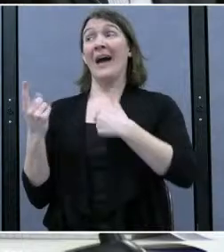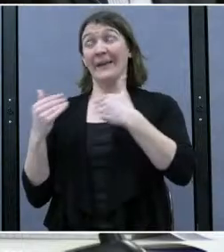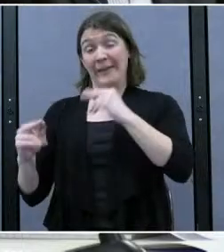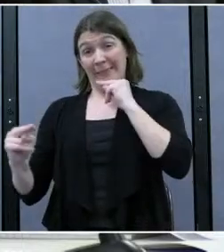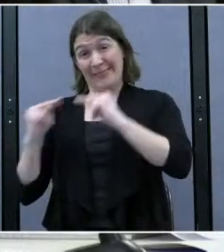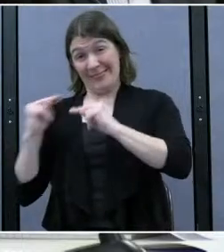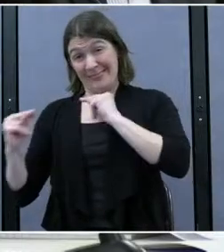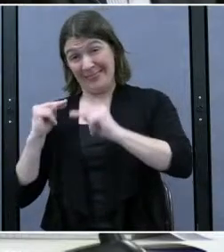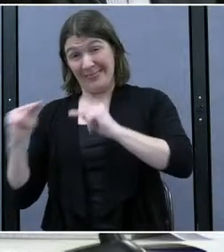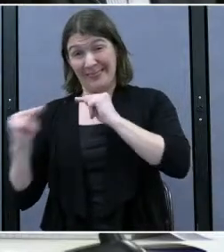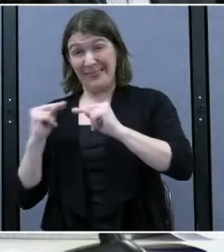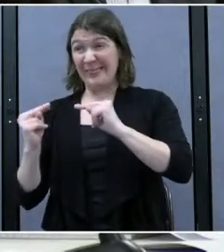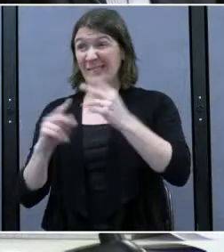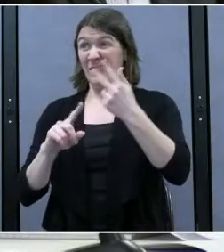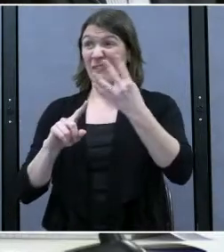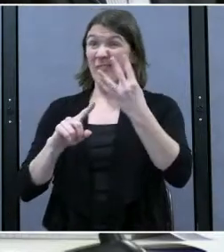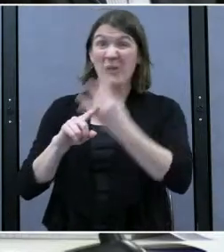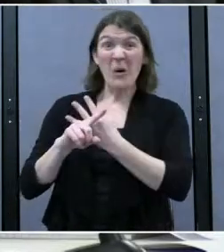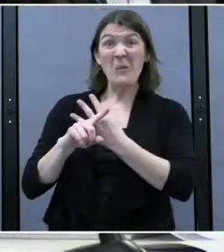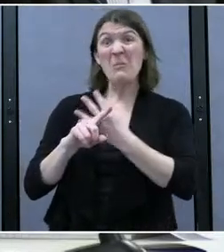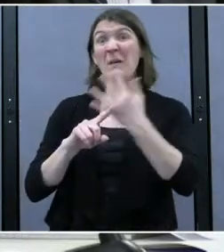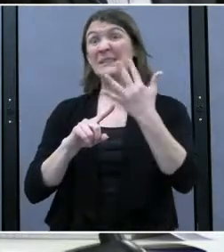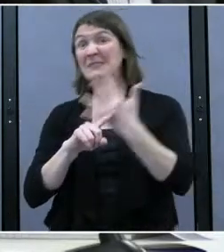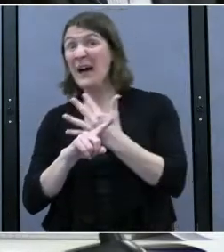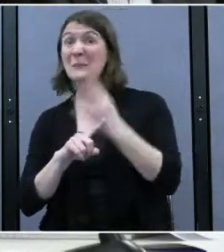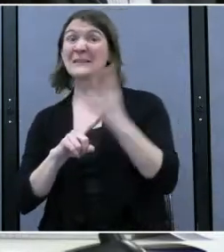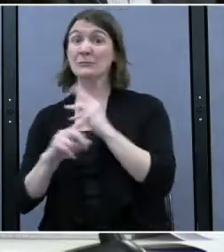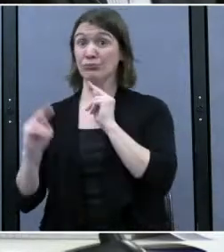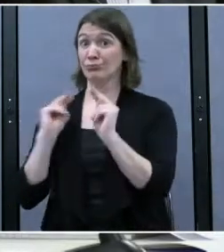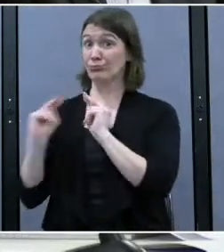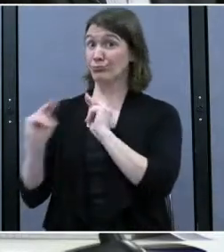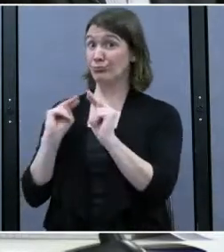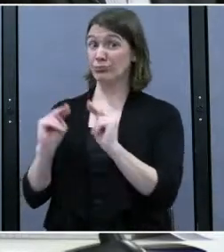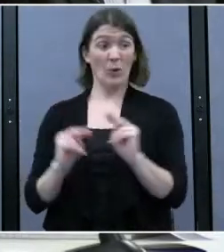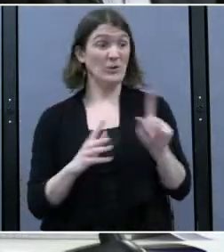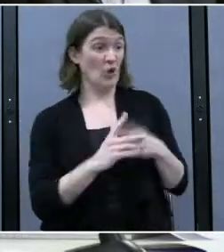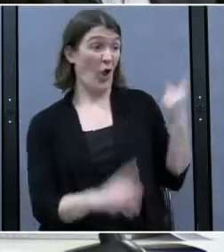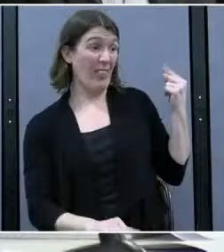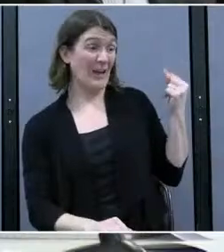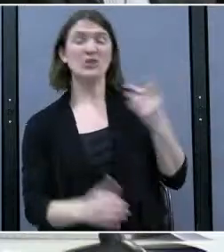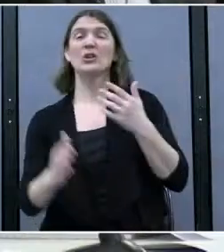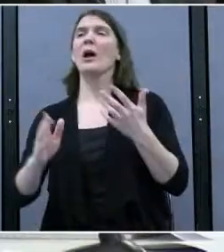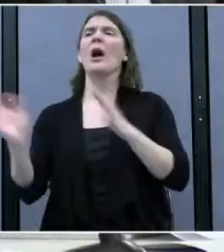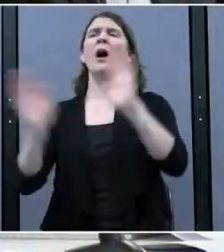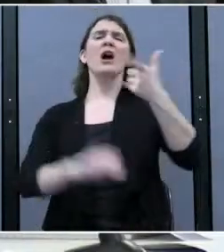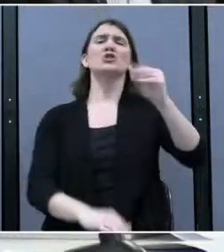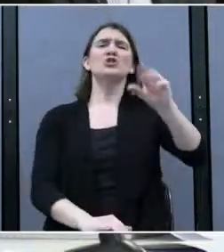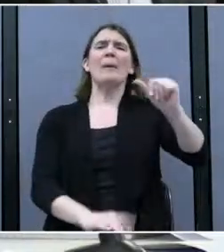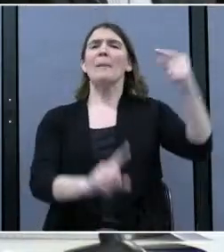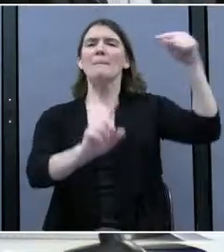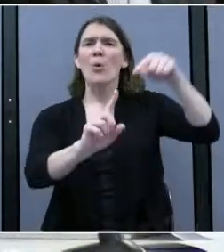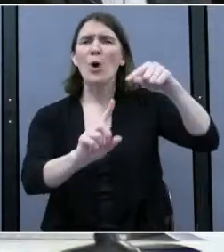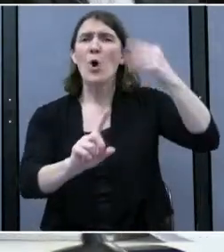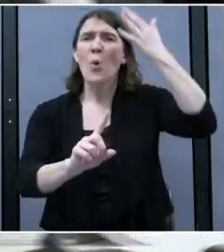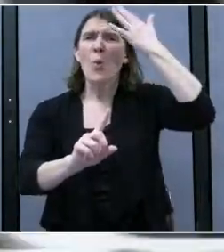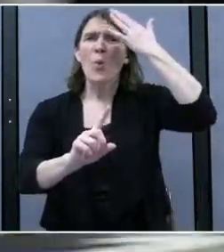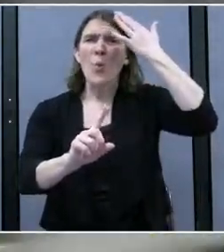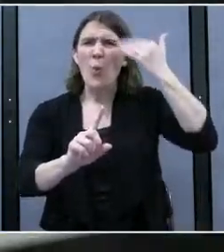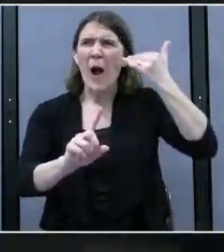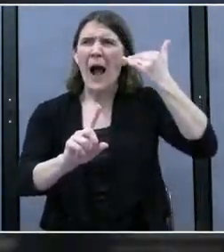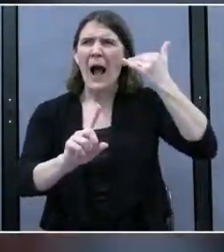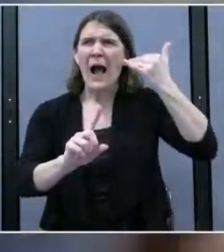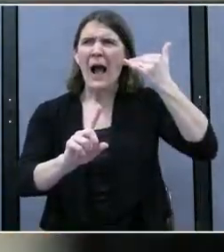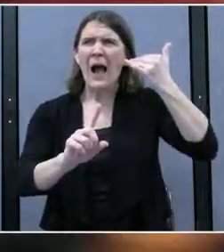negotiations for like 4 months, maybe? More. Longer? We started about a year ago. What I really meant was, is there an explanation for this in this